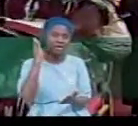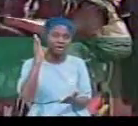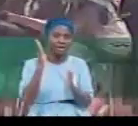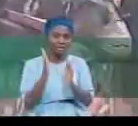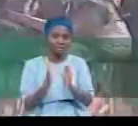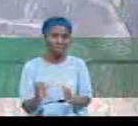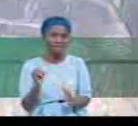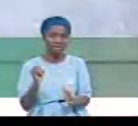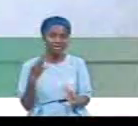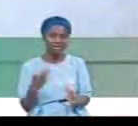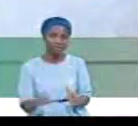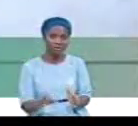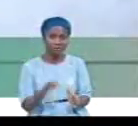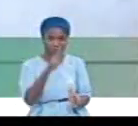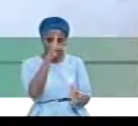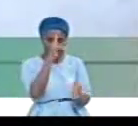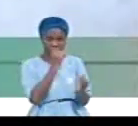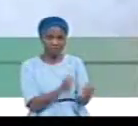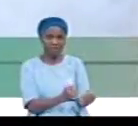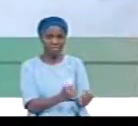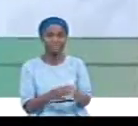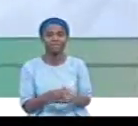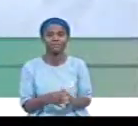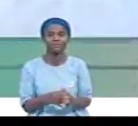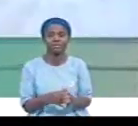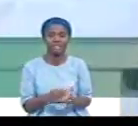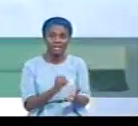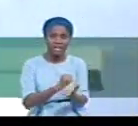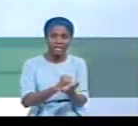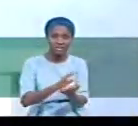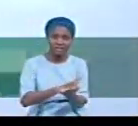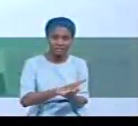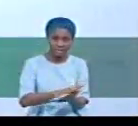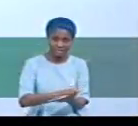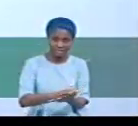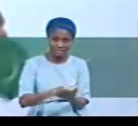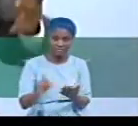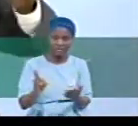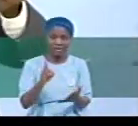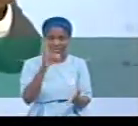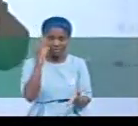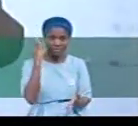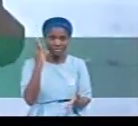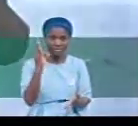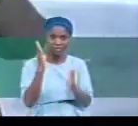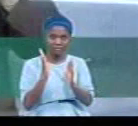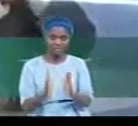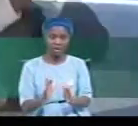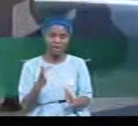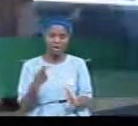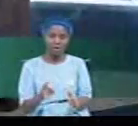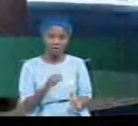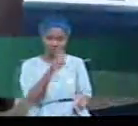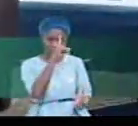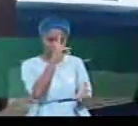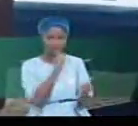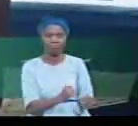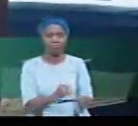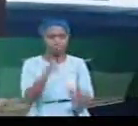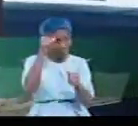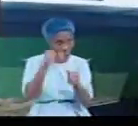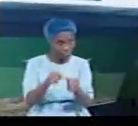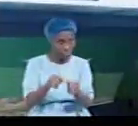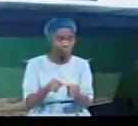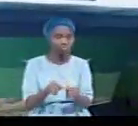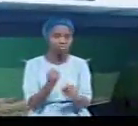of faith. Sanctified ministers of faith. Remember, salvation